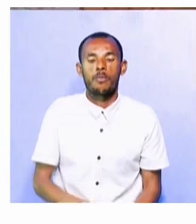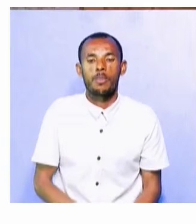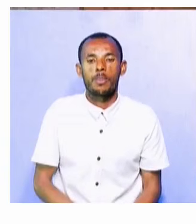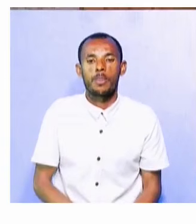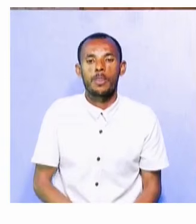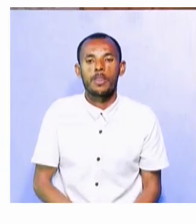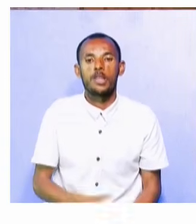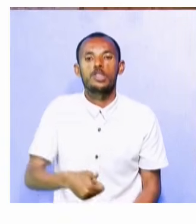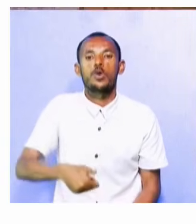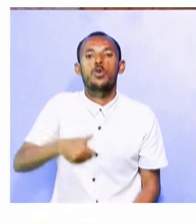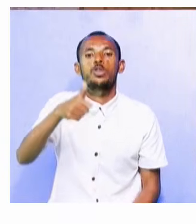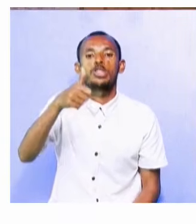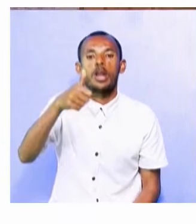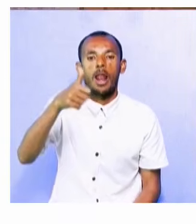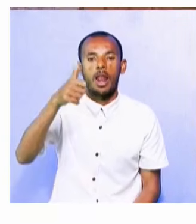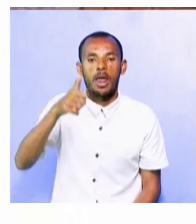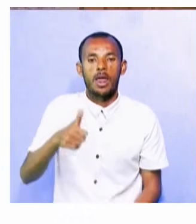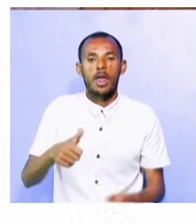the original cube,